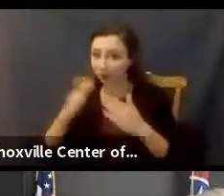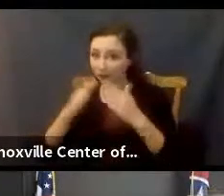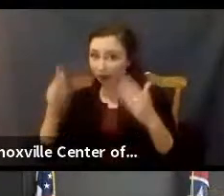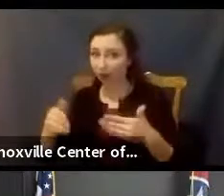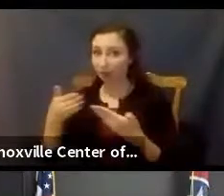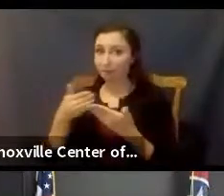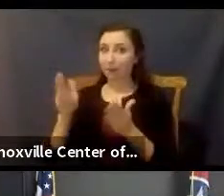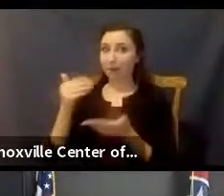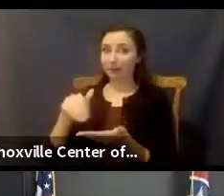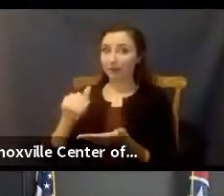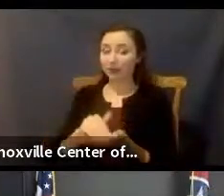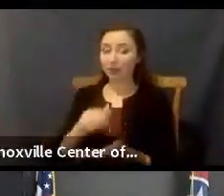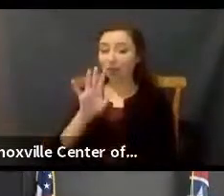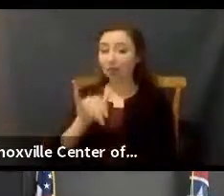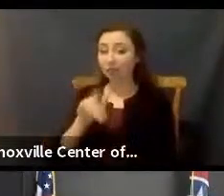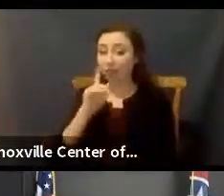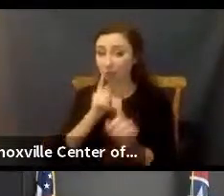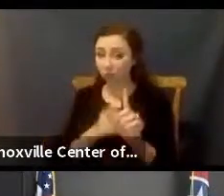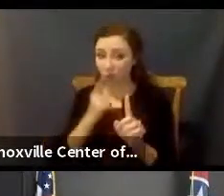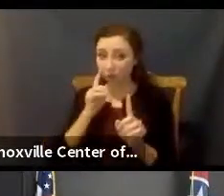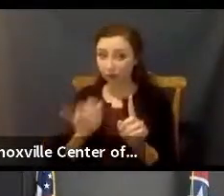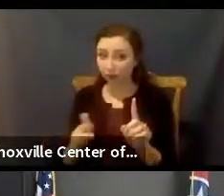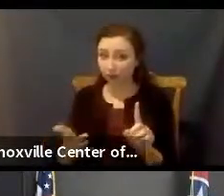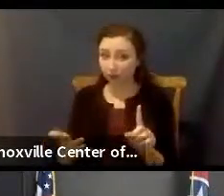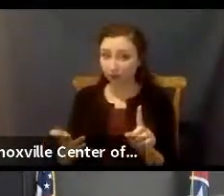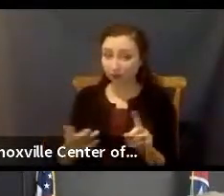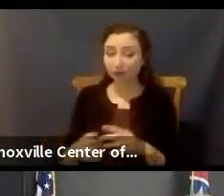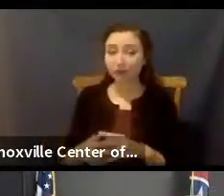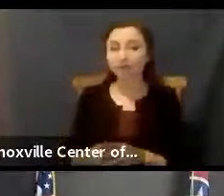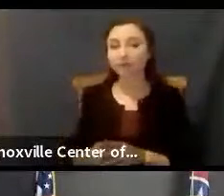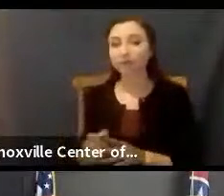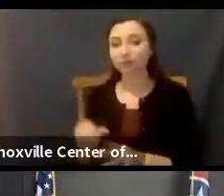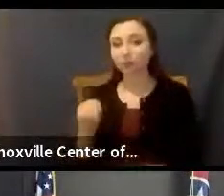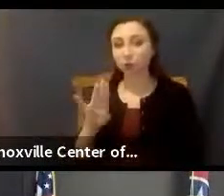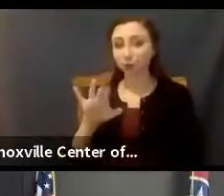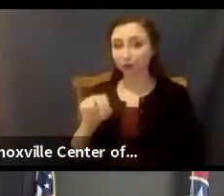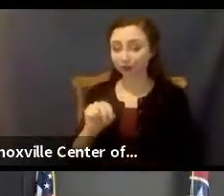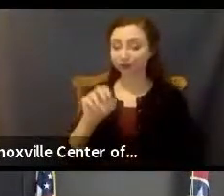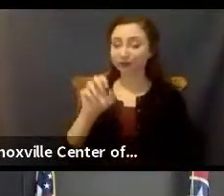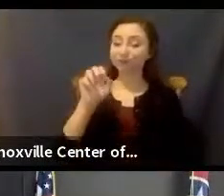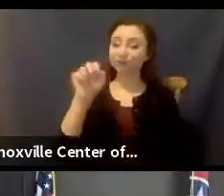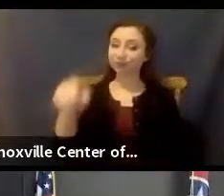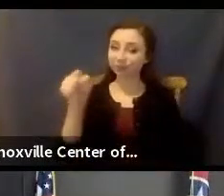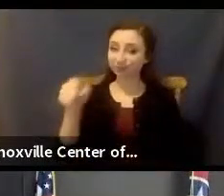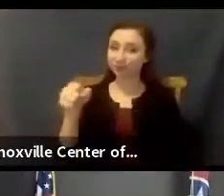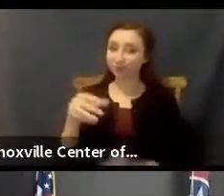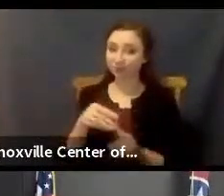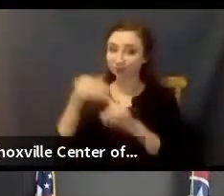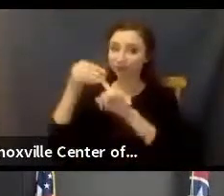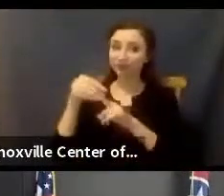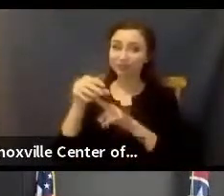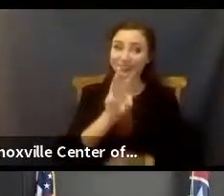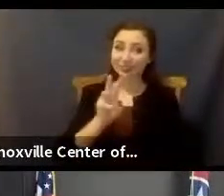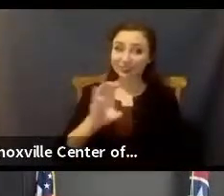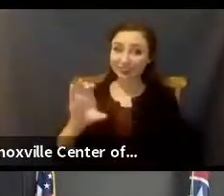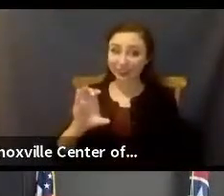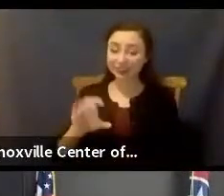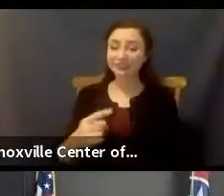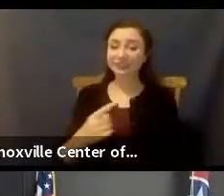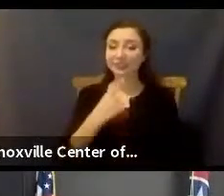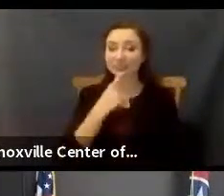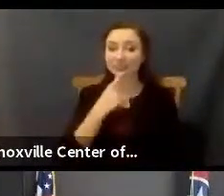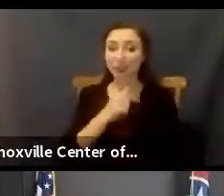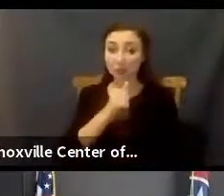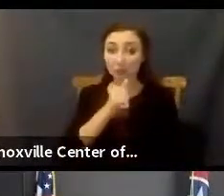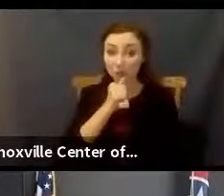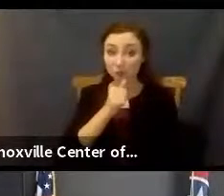public center, is that what you're aiming at? Yes, the exclusion in 6C says that private